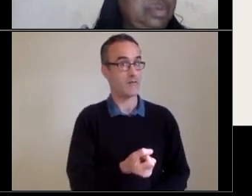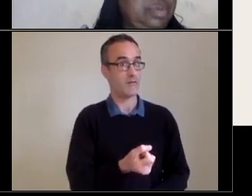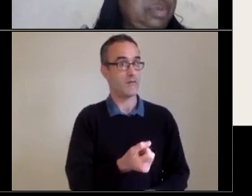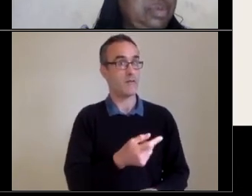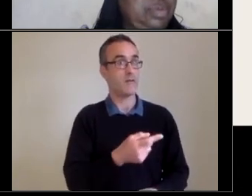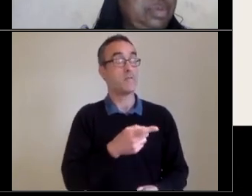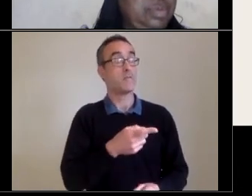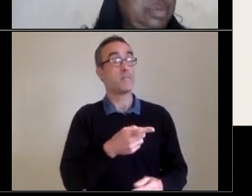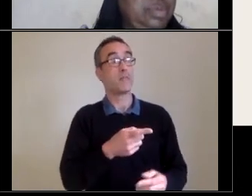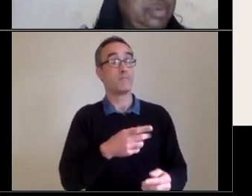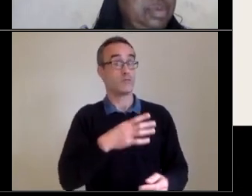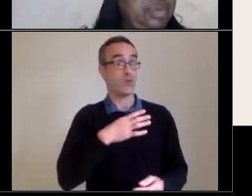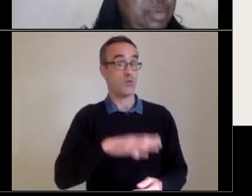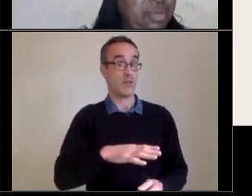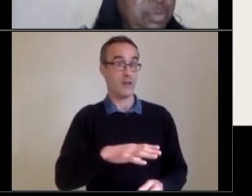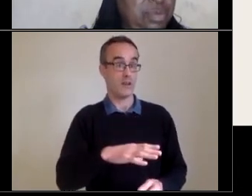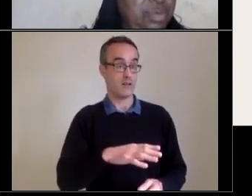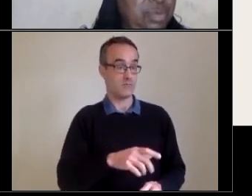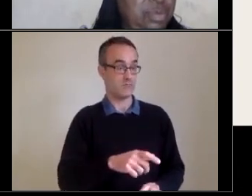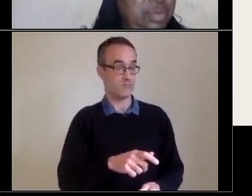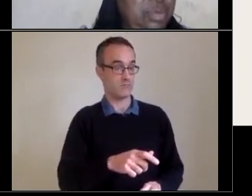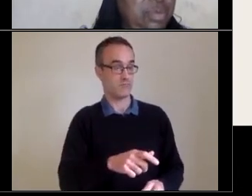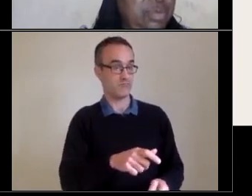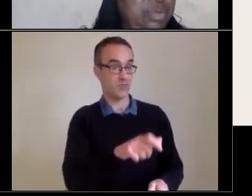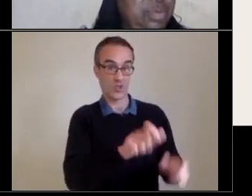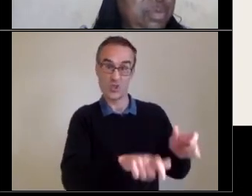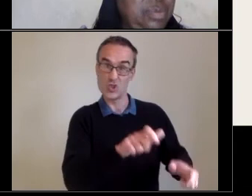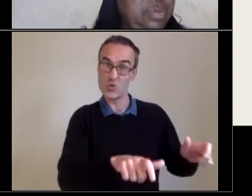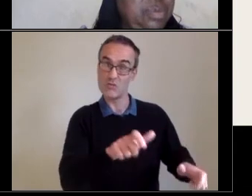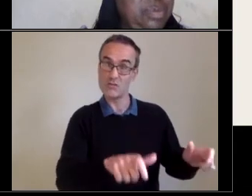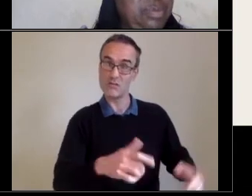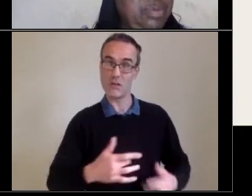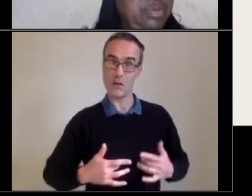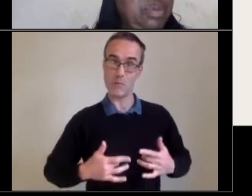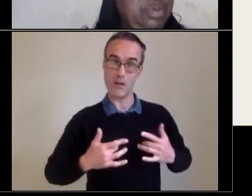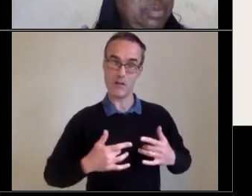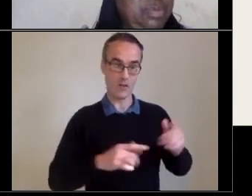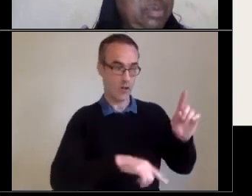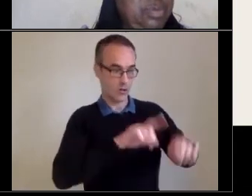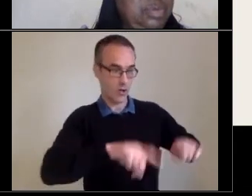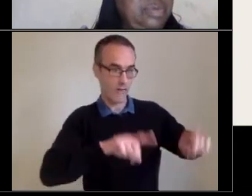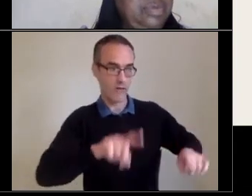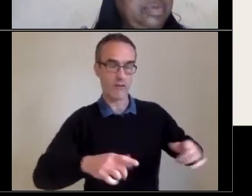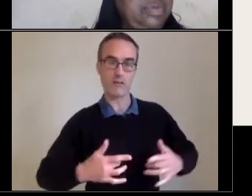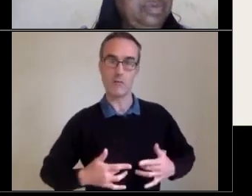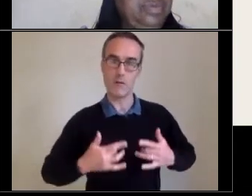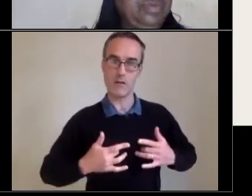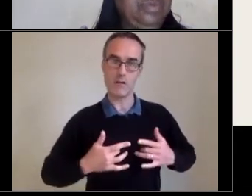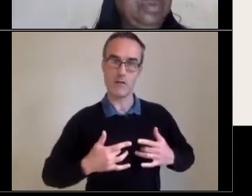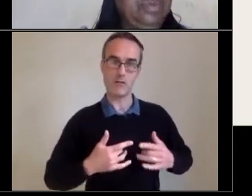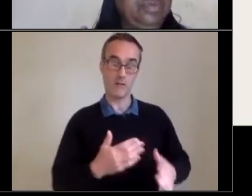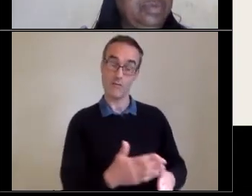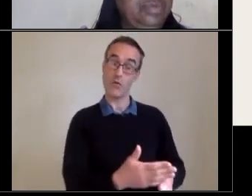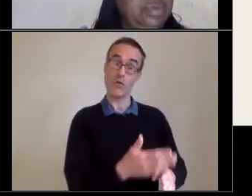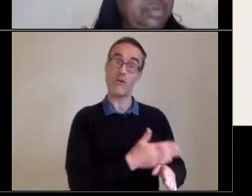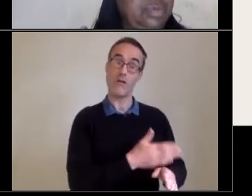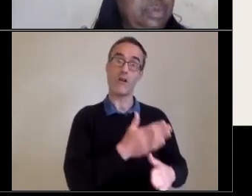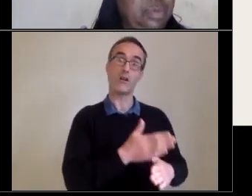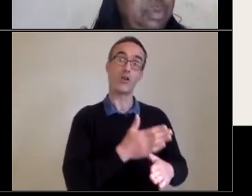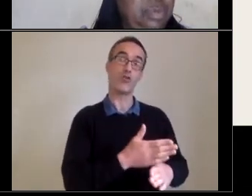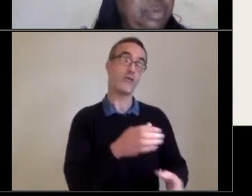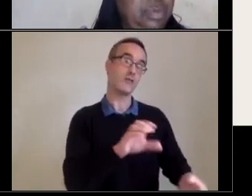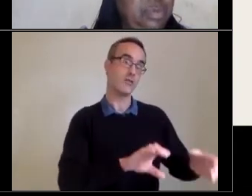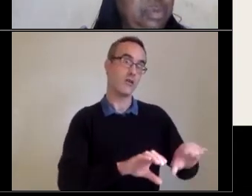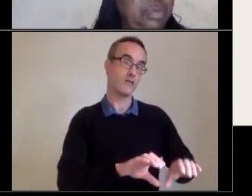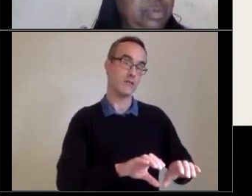of students, broader, more diverse voices of students, of early career scientists. And we know that those